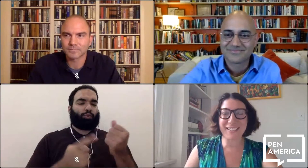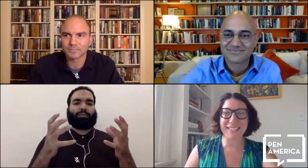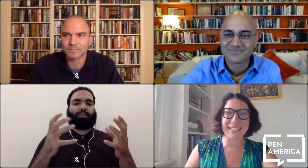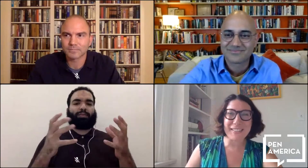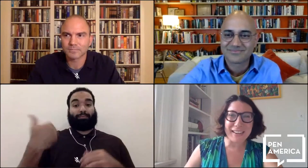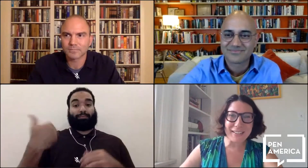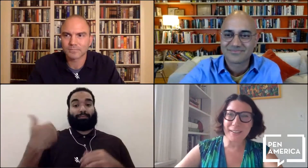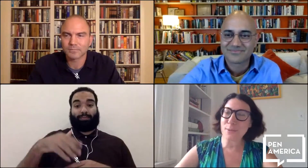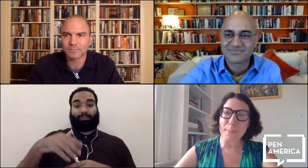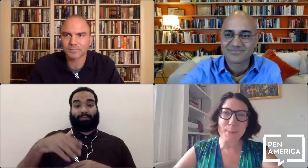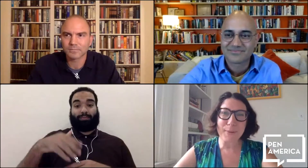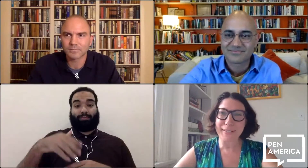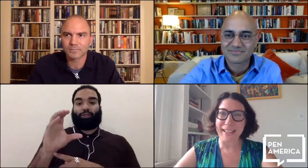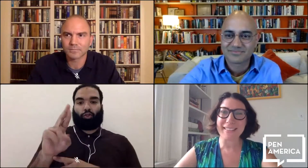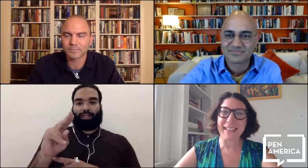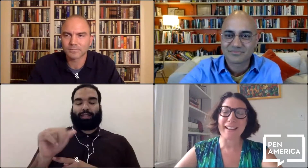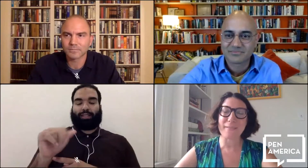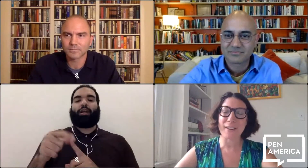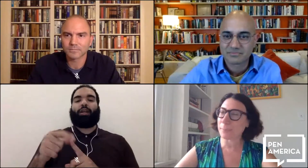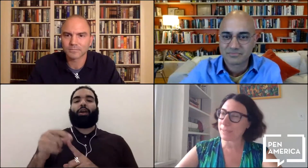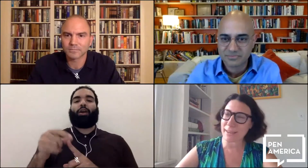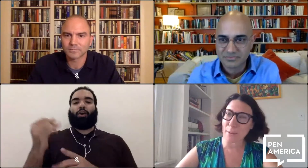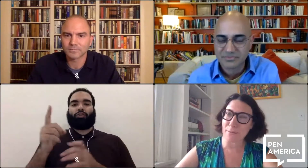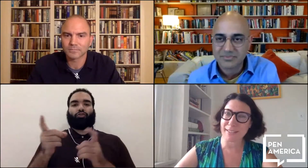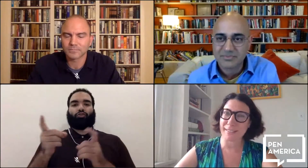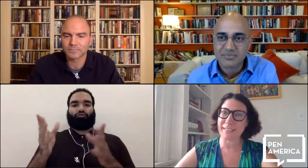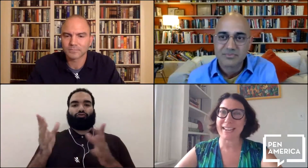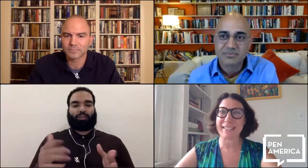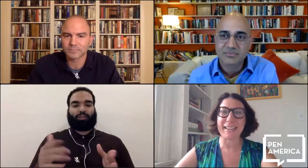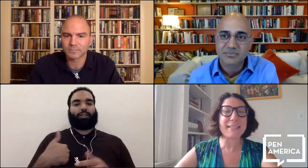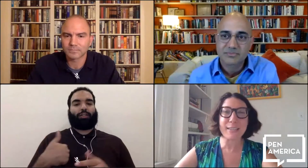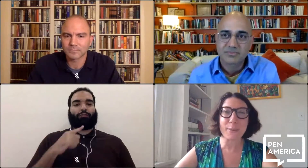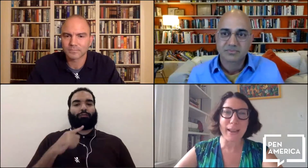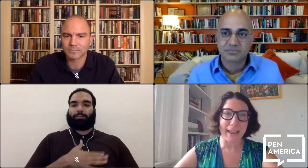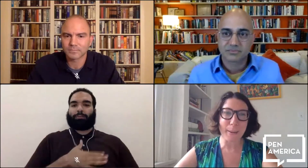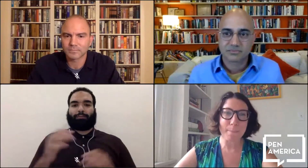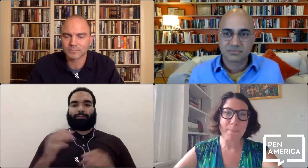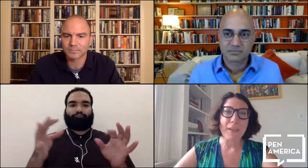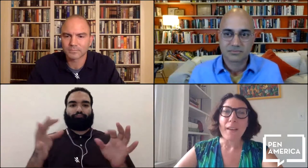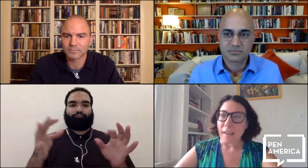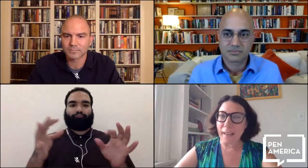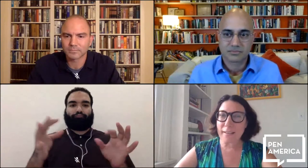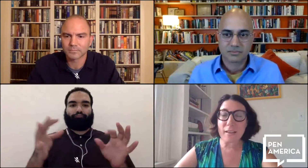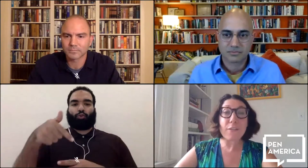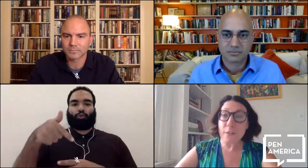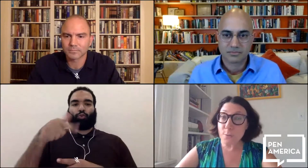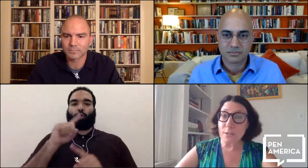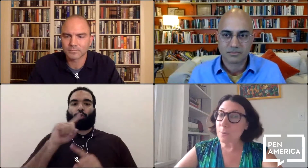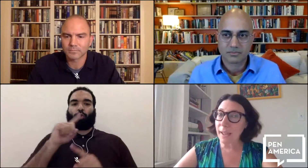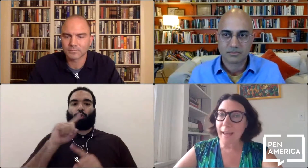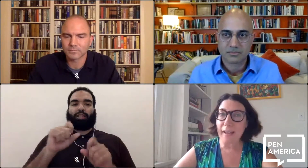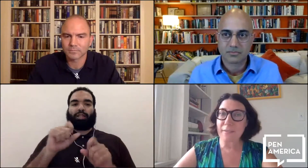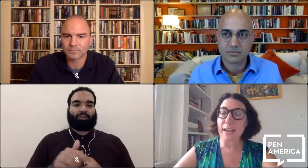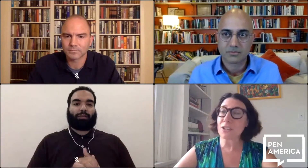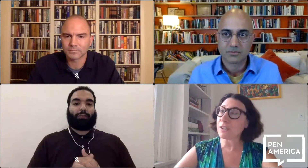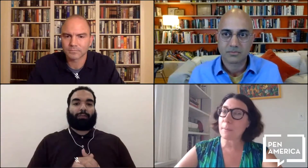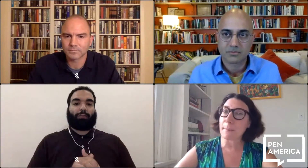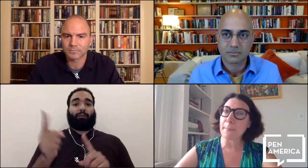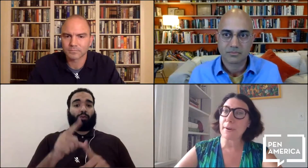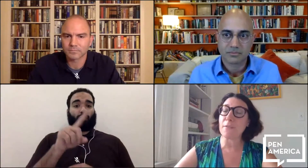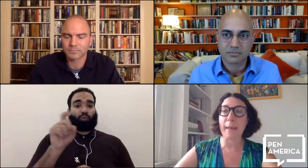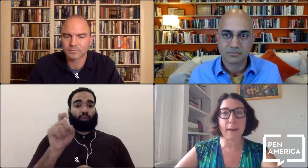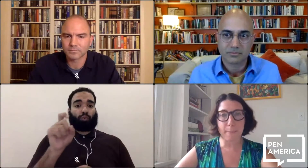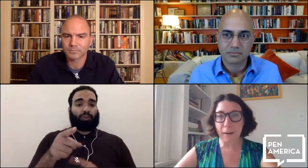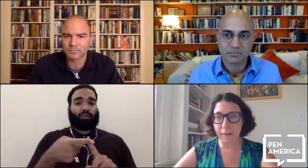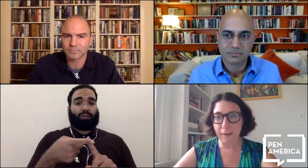I'm the Artistic Director of Scripps Presents, and I'm very pleased to help facilitate tonight's Q&A. And the first question we have is actually from a